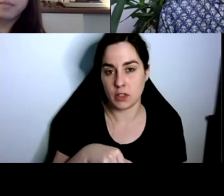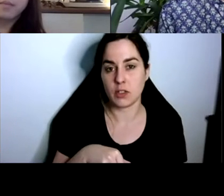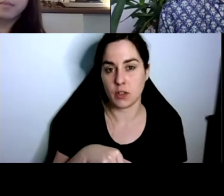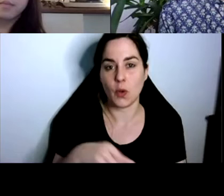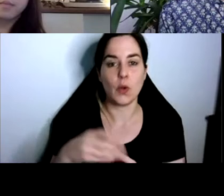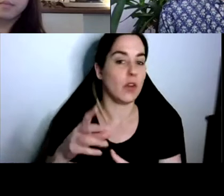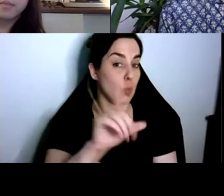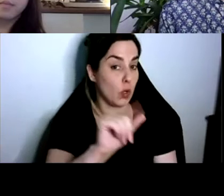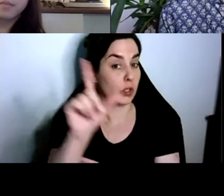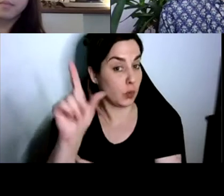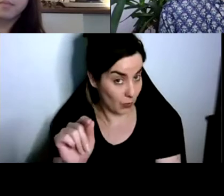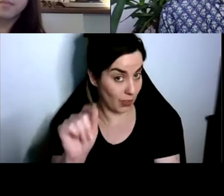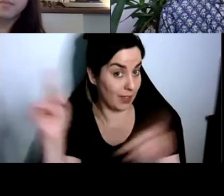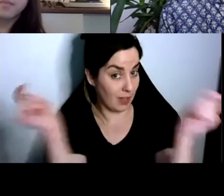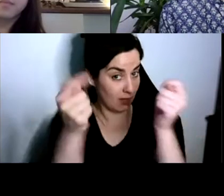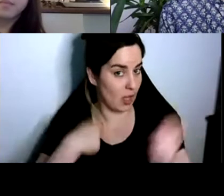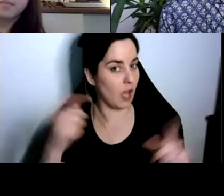festival, which